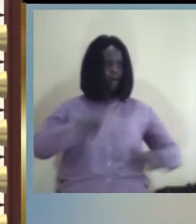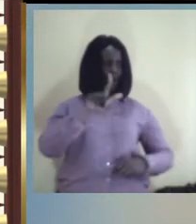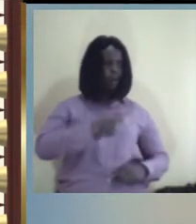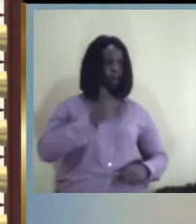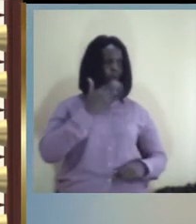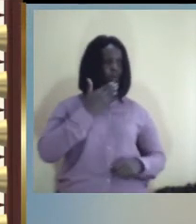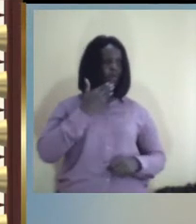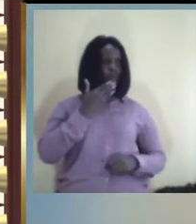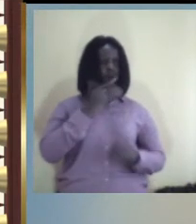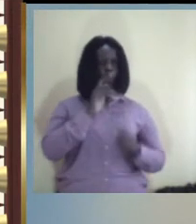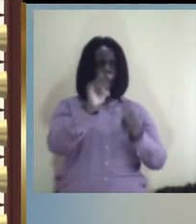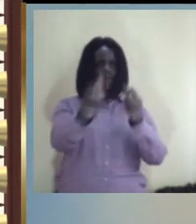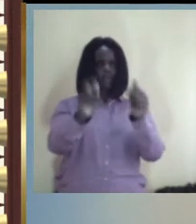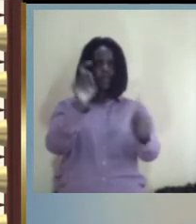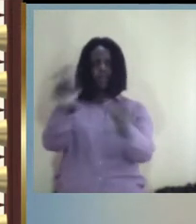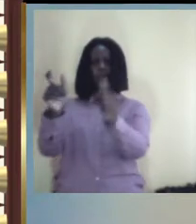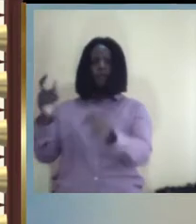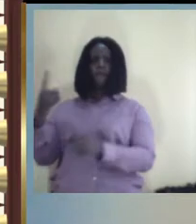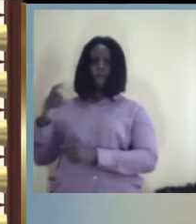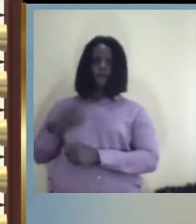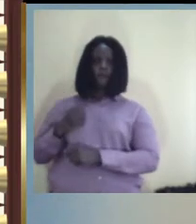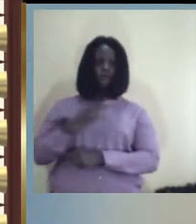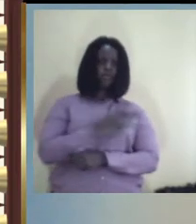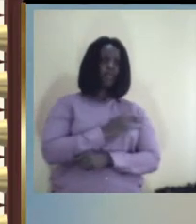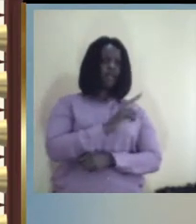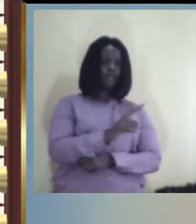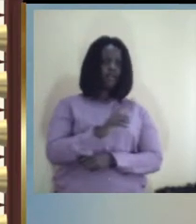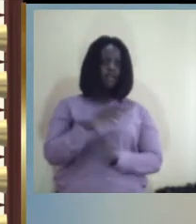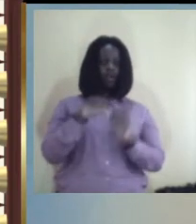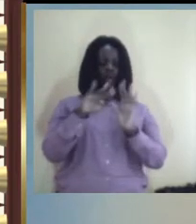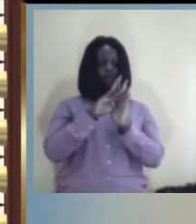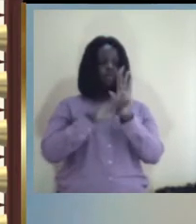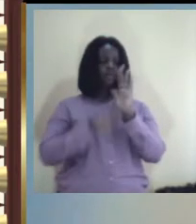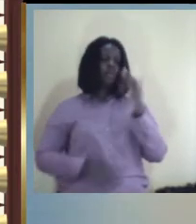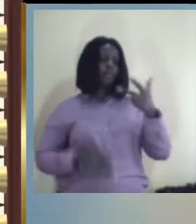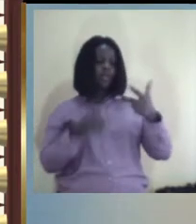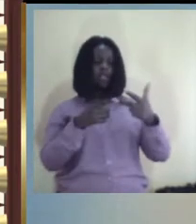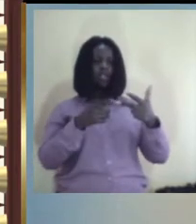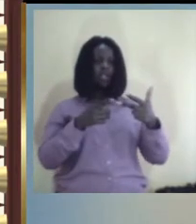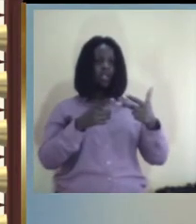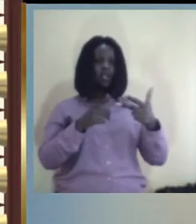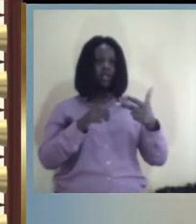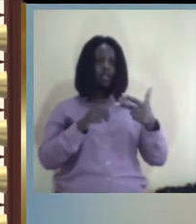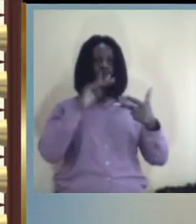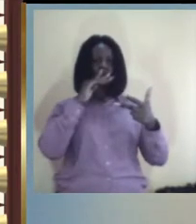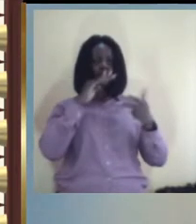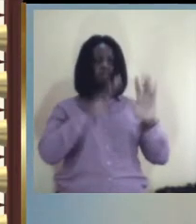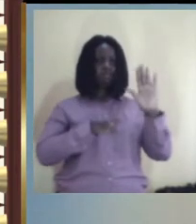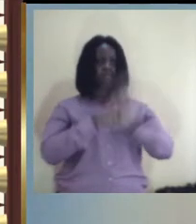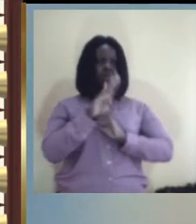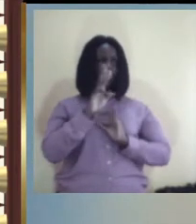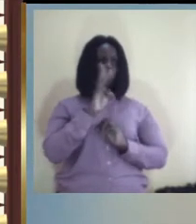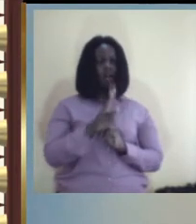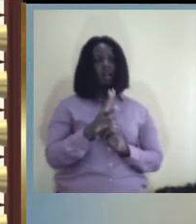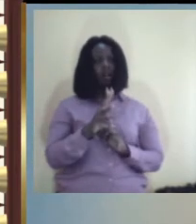and events over the years. Program 3 will see an aggregate increase